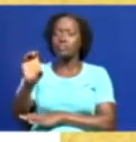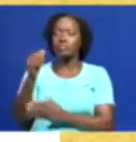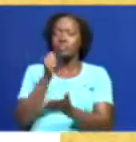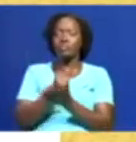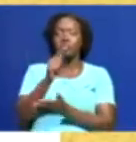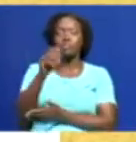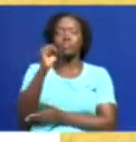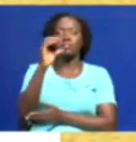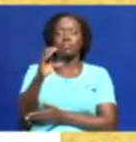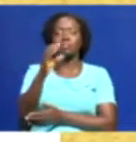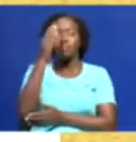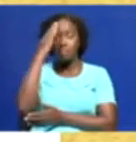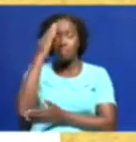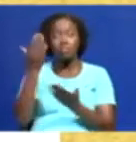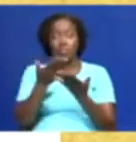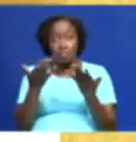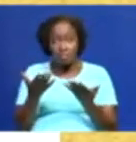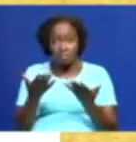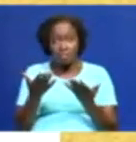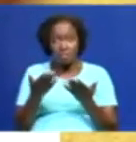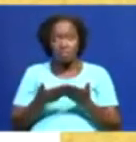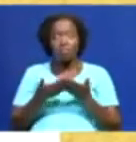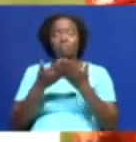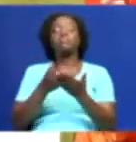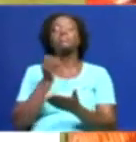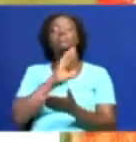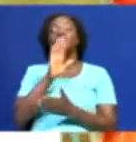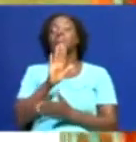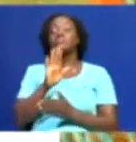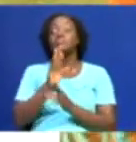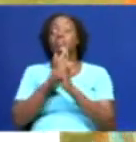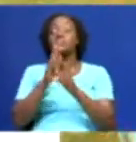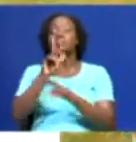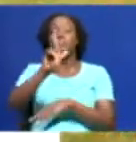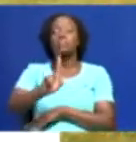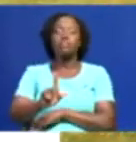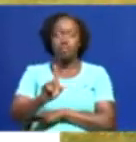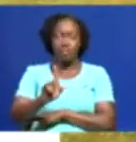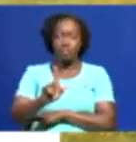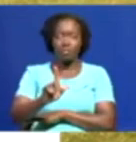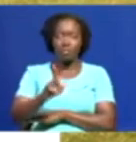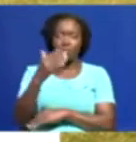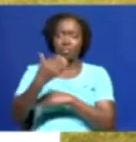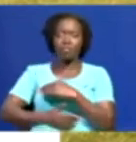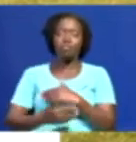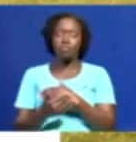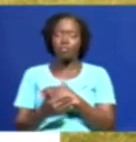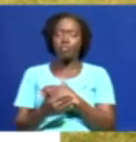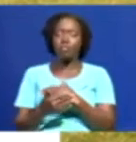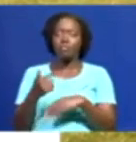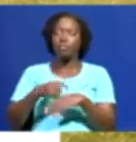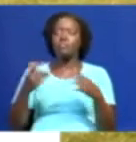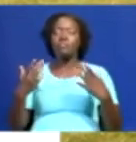that it's known, our teachers know where to present their grievances. Our performance is low in Busia. When